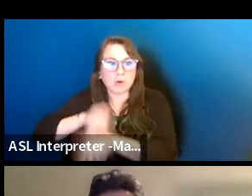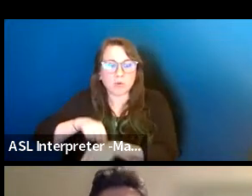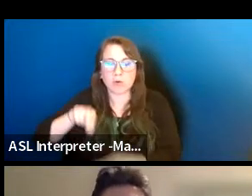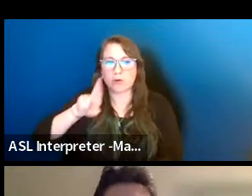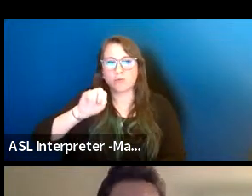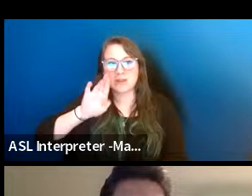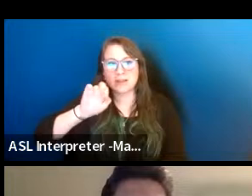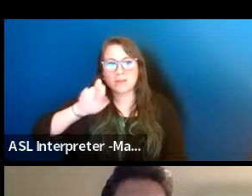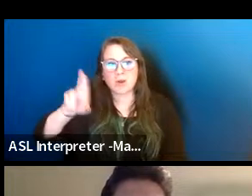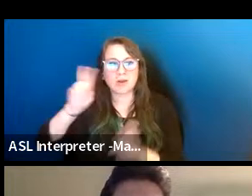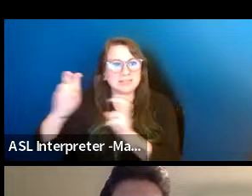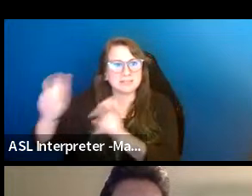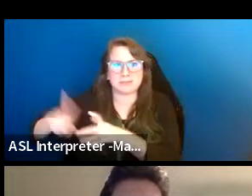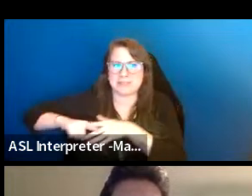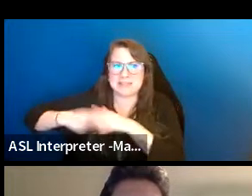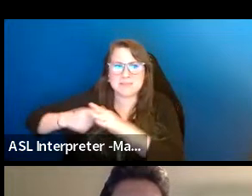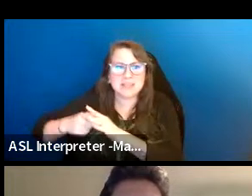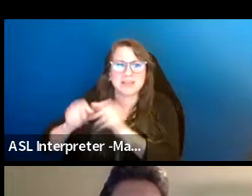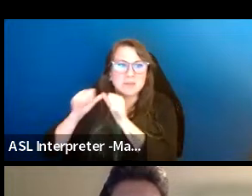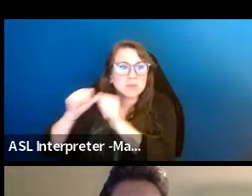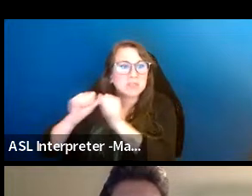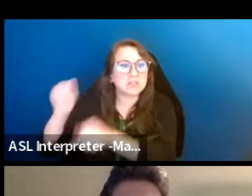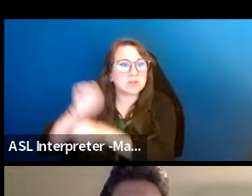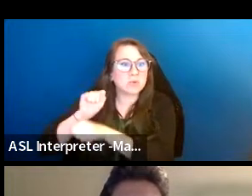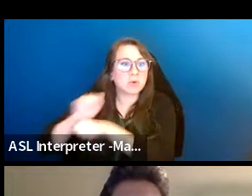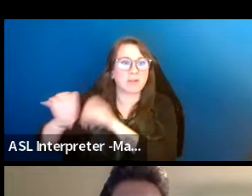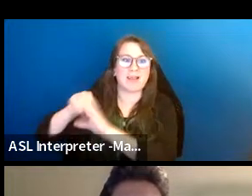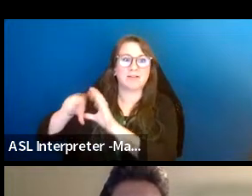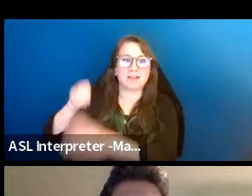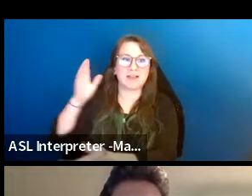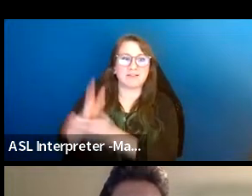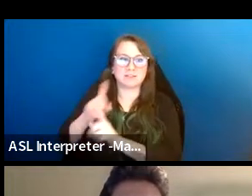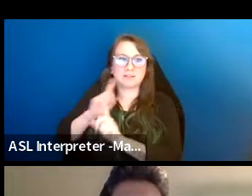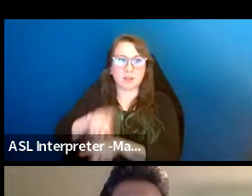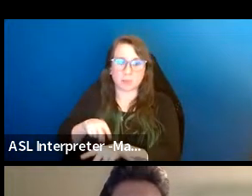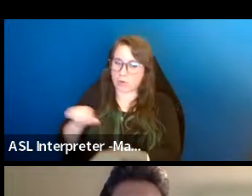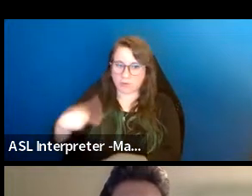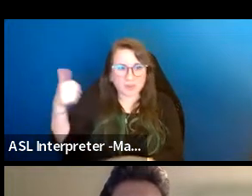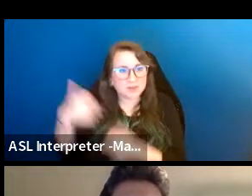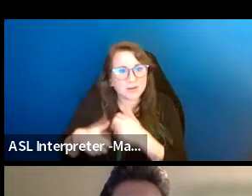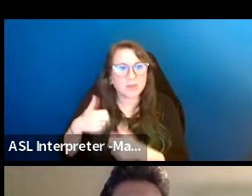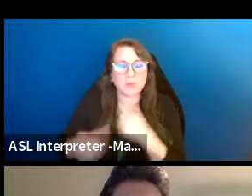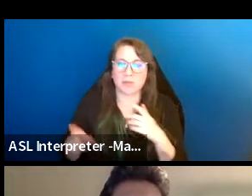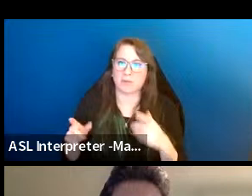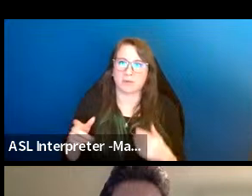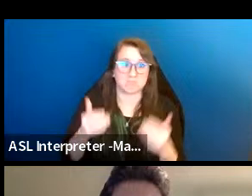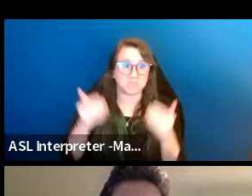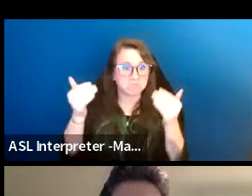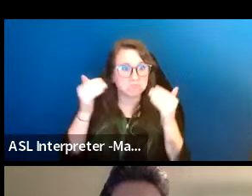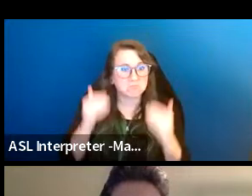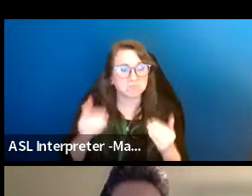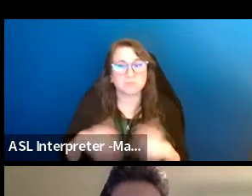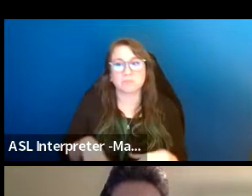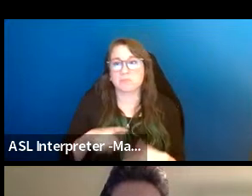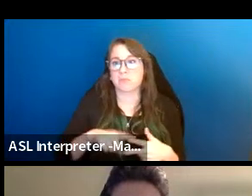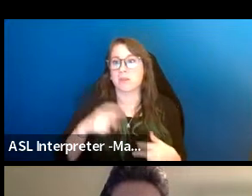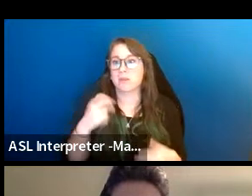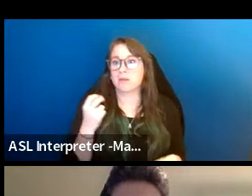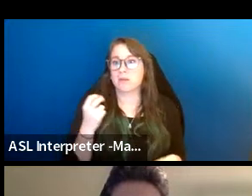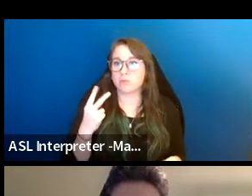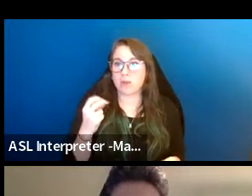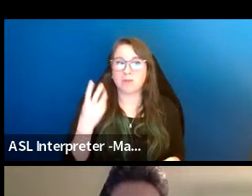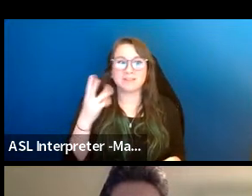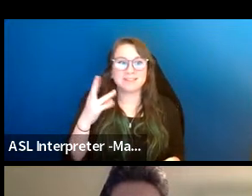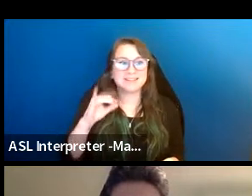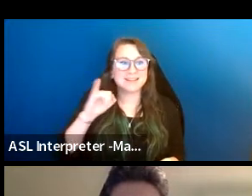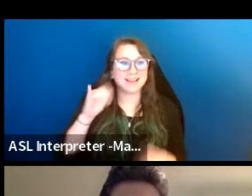in the very beginning, continuing to work outside of a stop order. That's another problem. Moving on from there, 1216 I